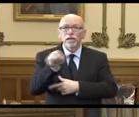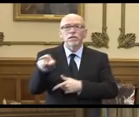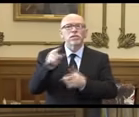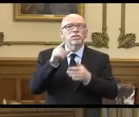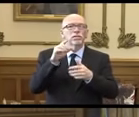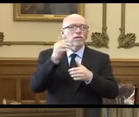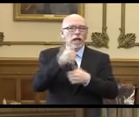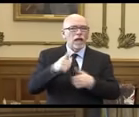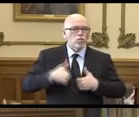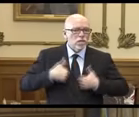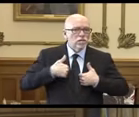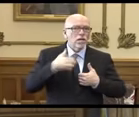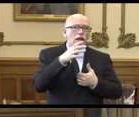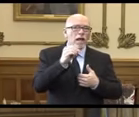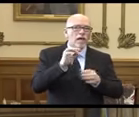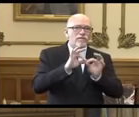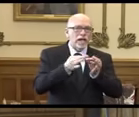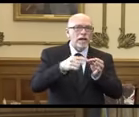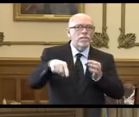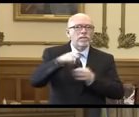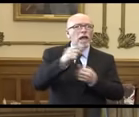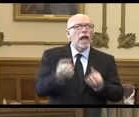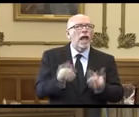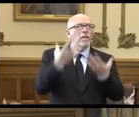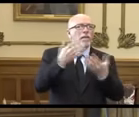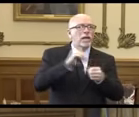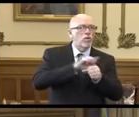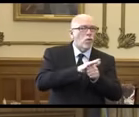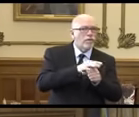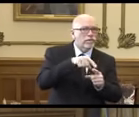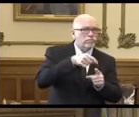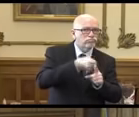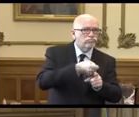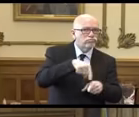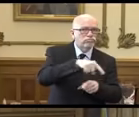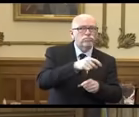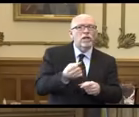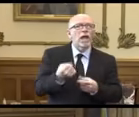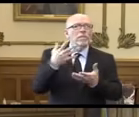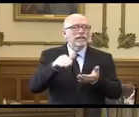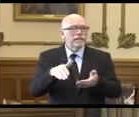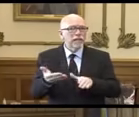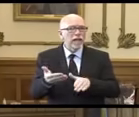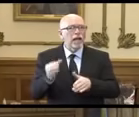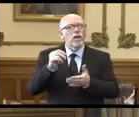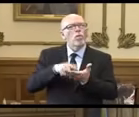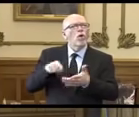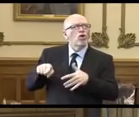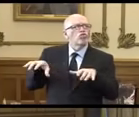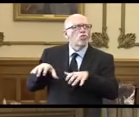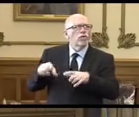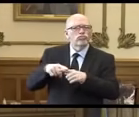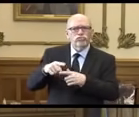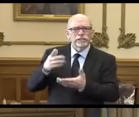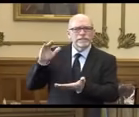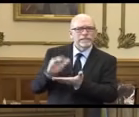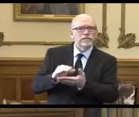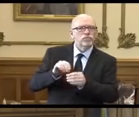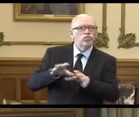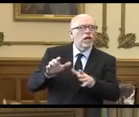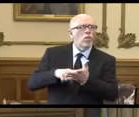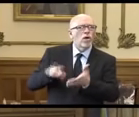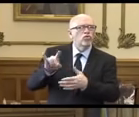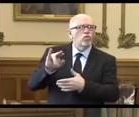representatives of the total number of COVID-19 cases and deaths, as well as actions that they've taken to prevent the spread of this